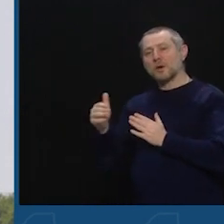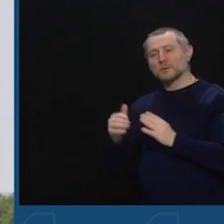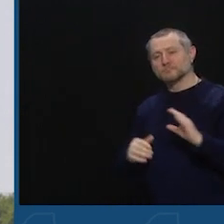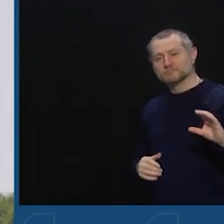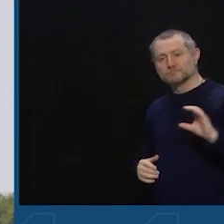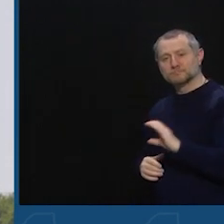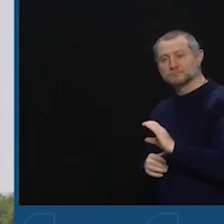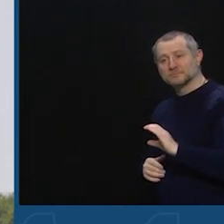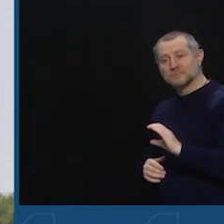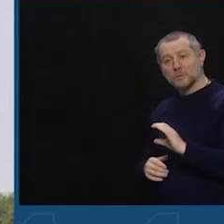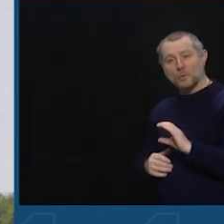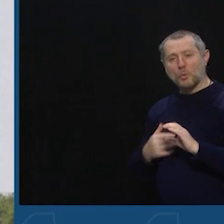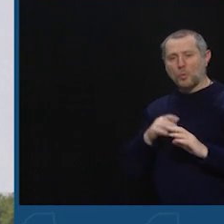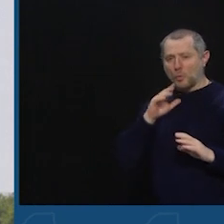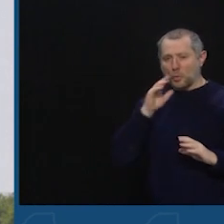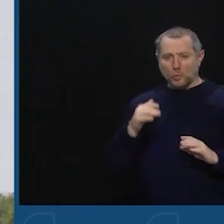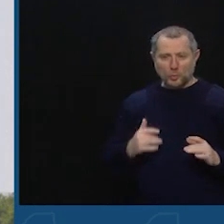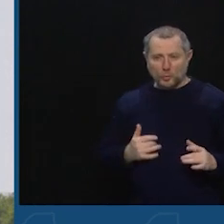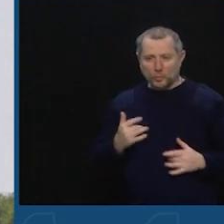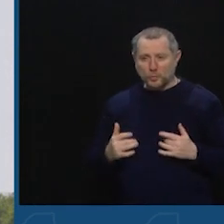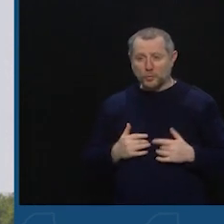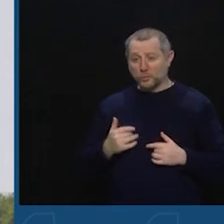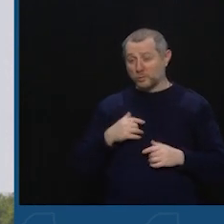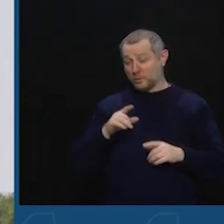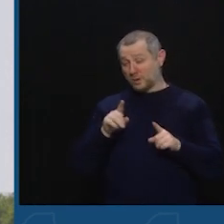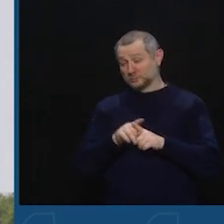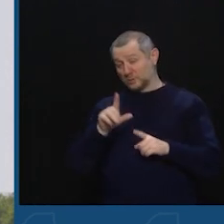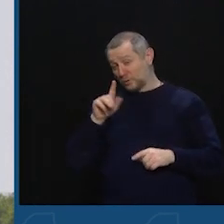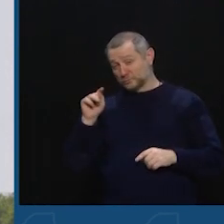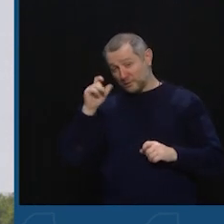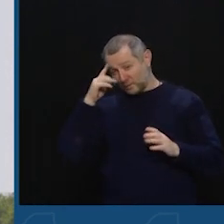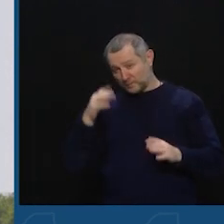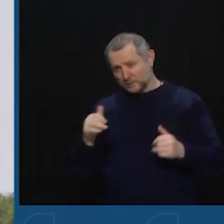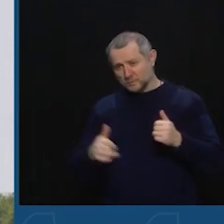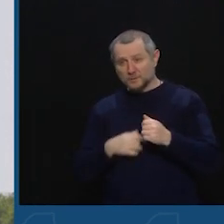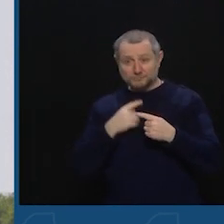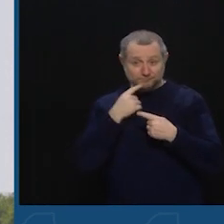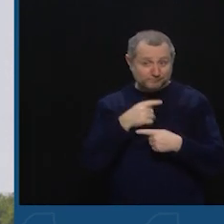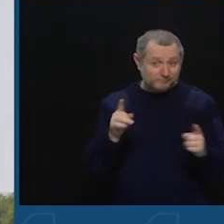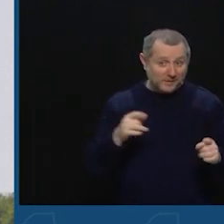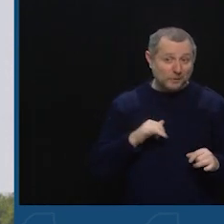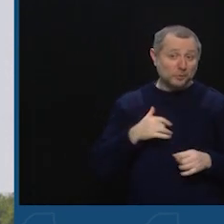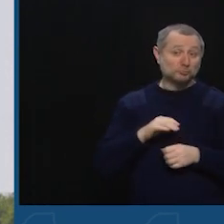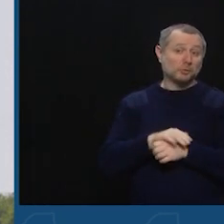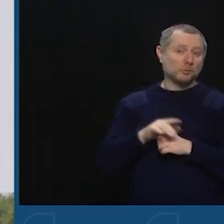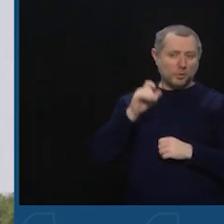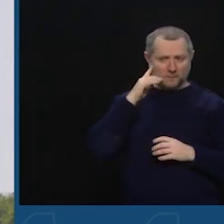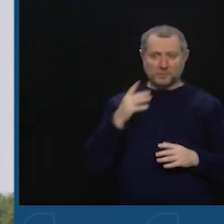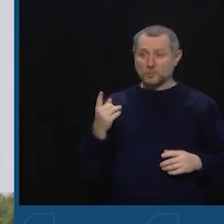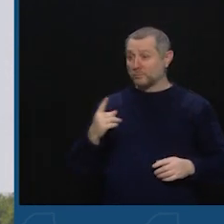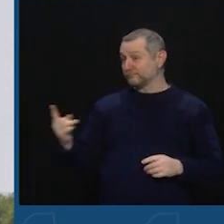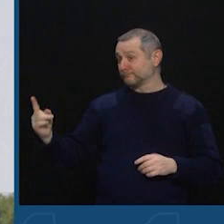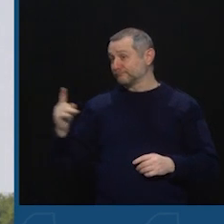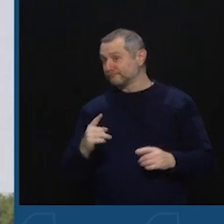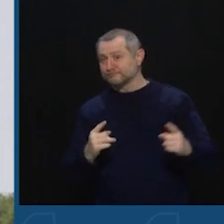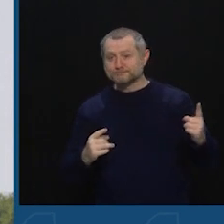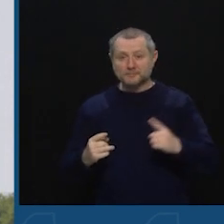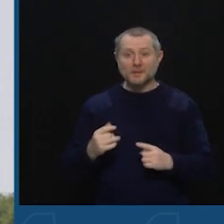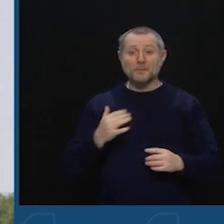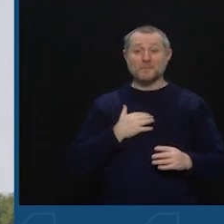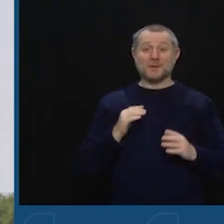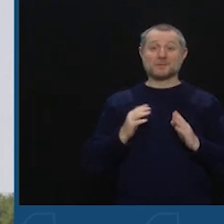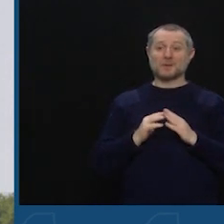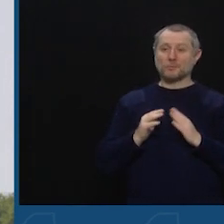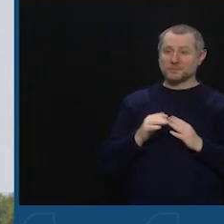most exciting thing I did as lieutenant governor. I get to announce this. And when I was a local government official, if someone had come to me in Hamburg and said, you have $10